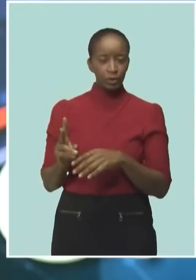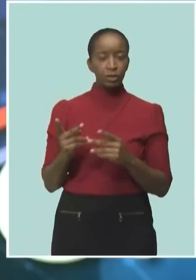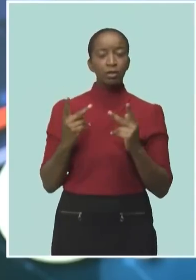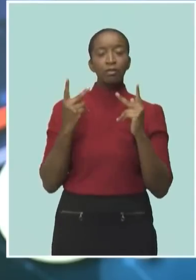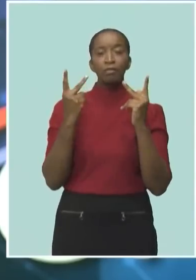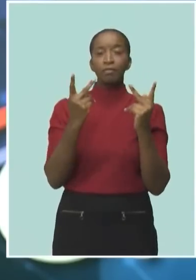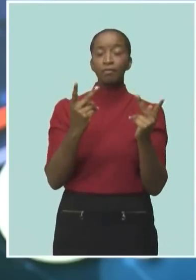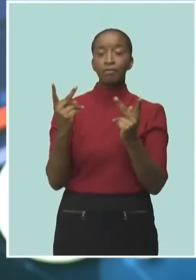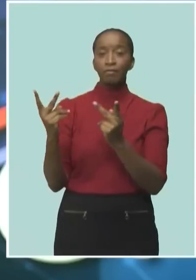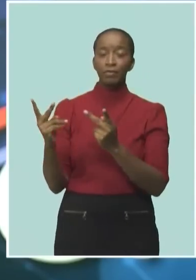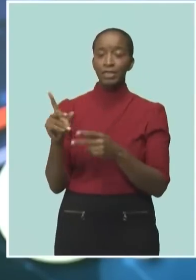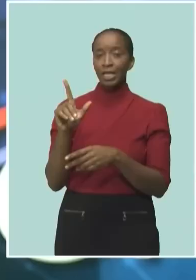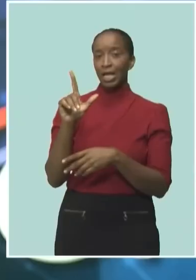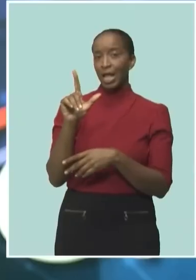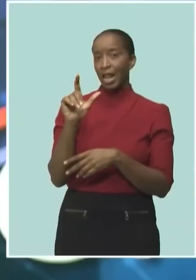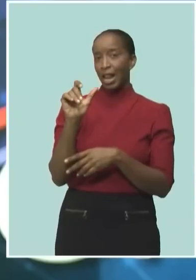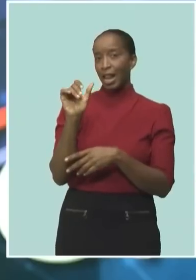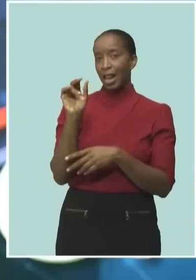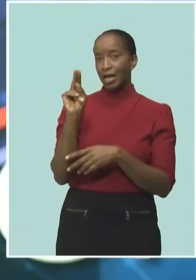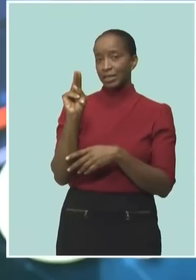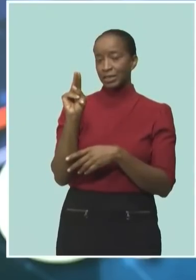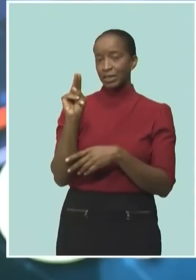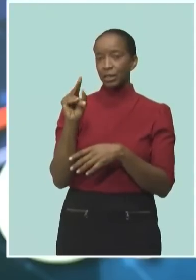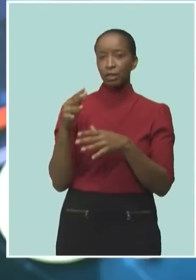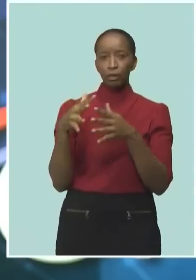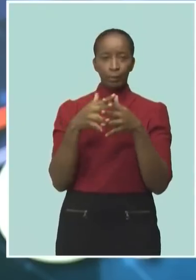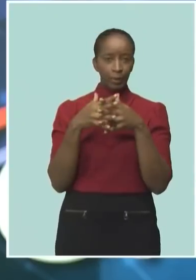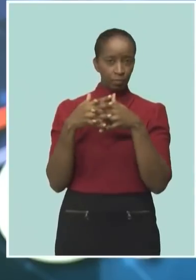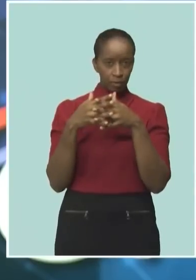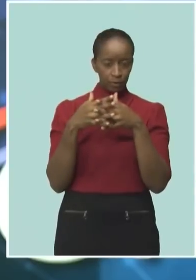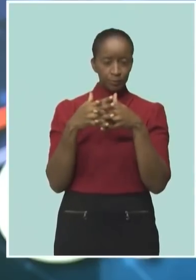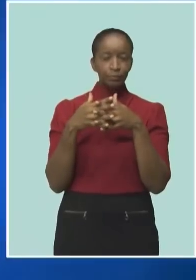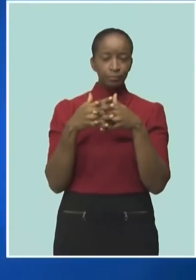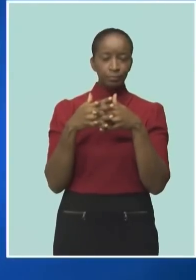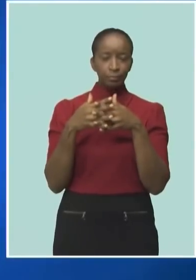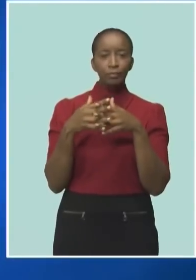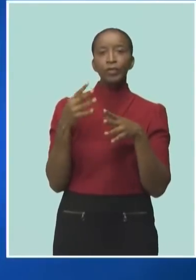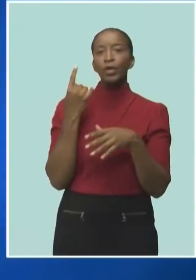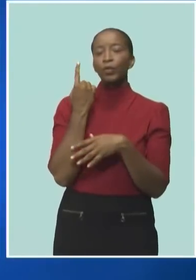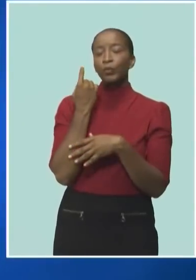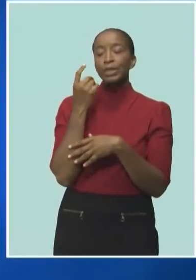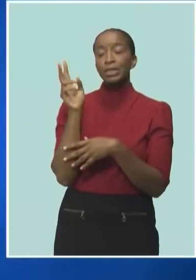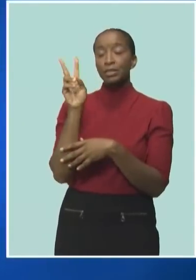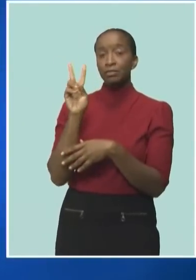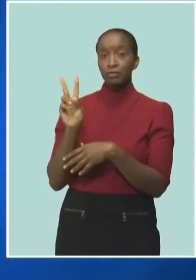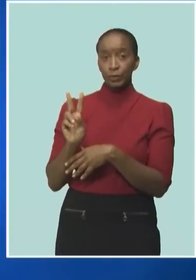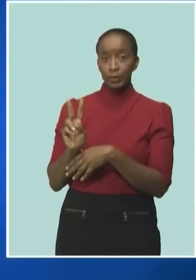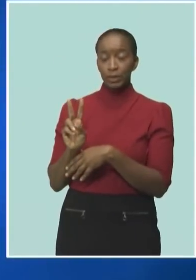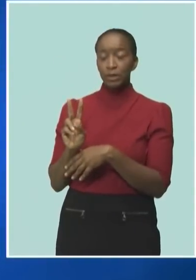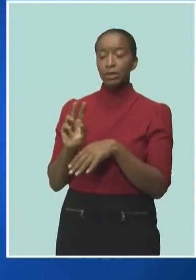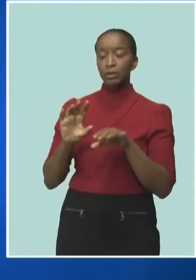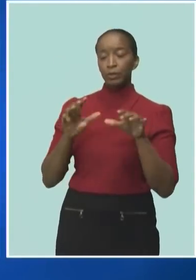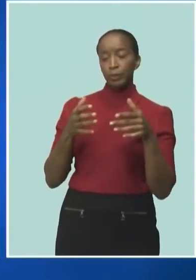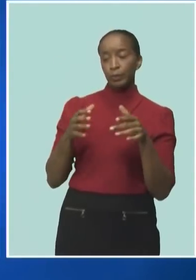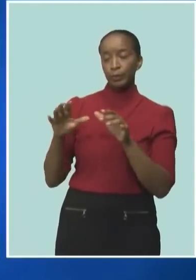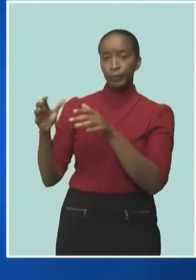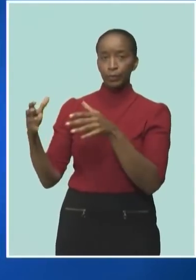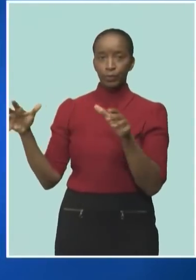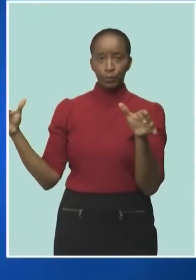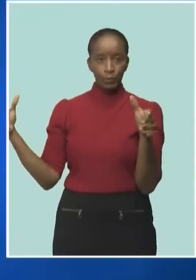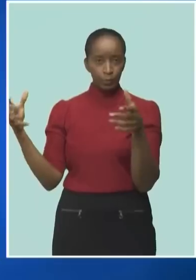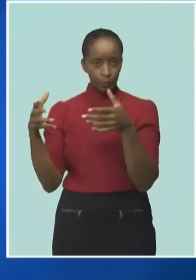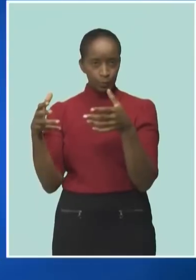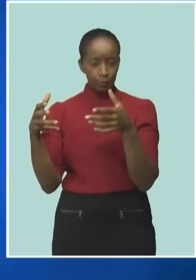Barbados Tourism Marketing Incorporated's Latin America team, while in Caracas, met with officials from the Venezuela airline